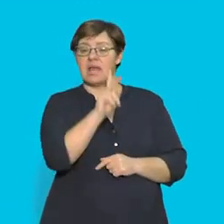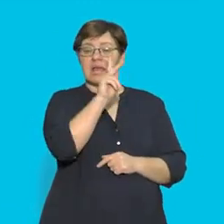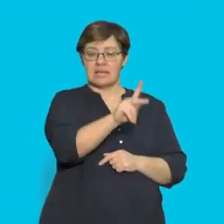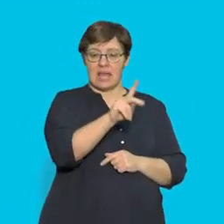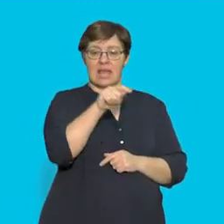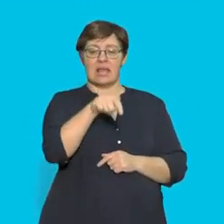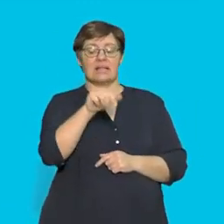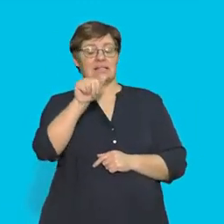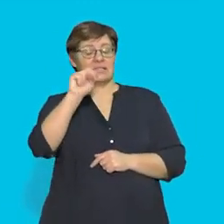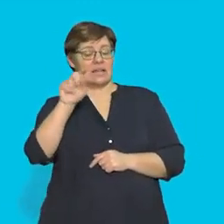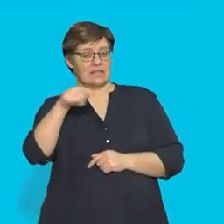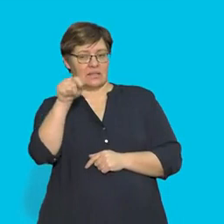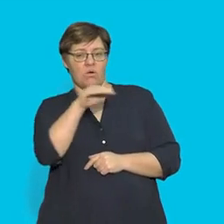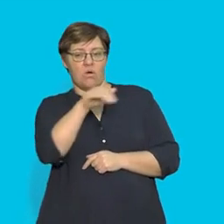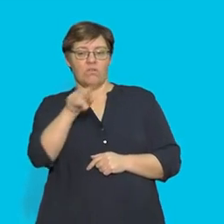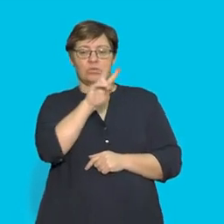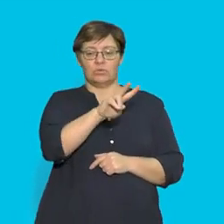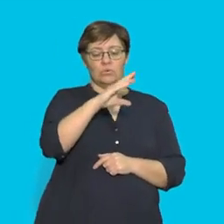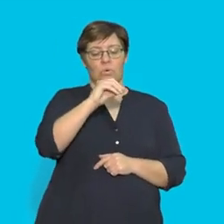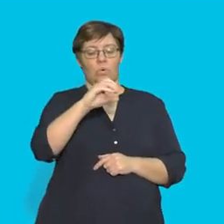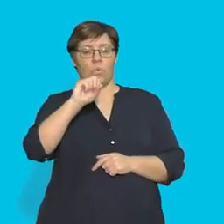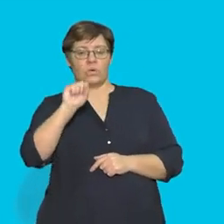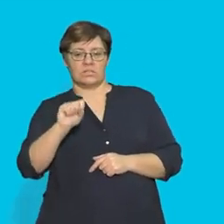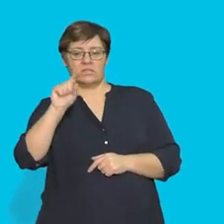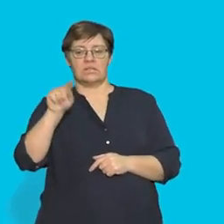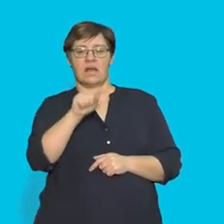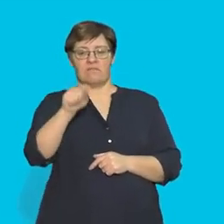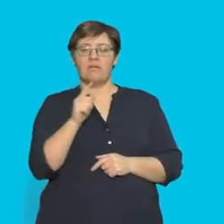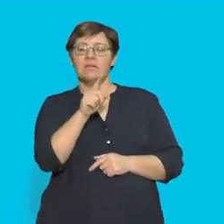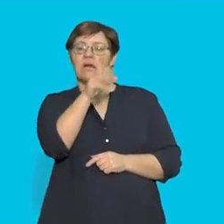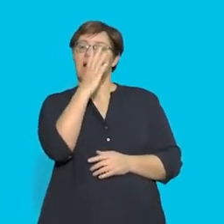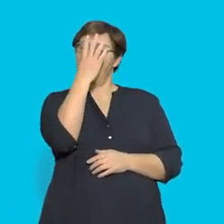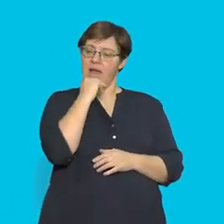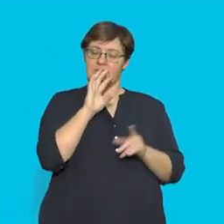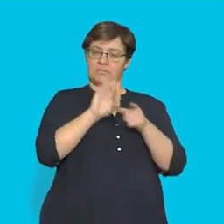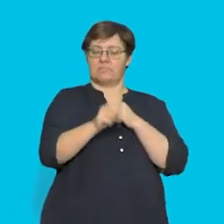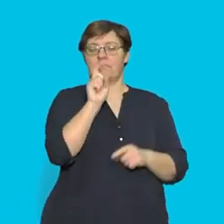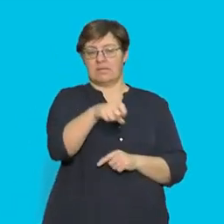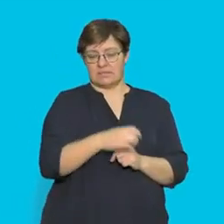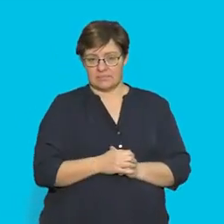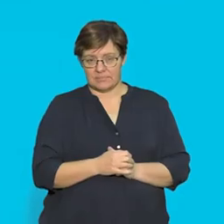K 10 theta over 2 cos alpha. And that's exactly what they asked